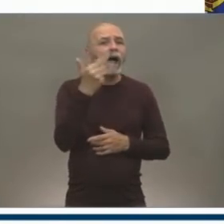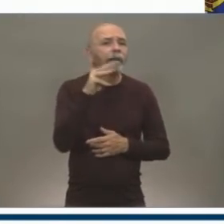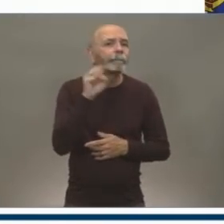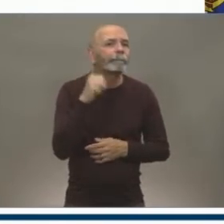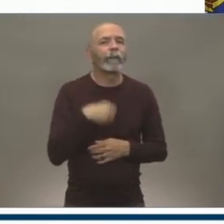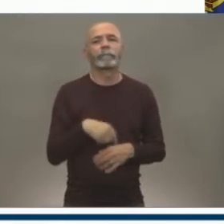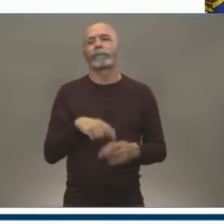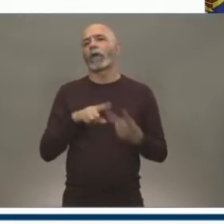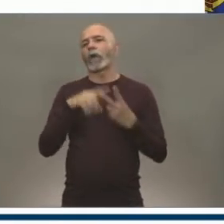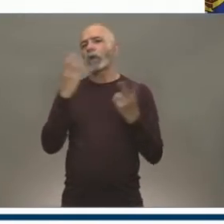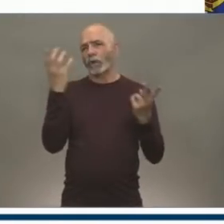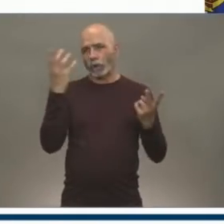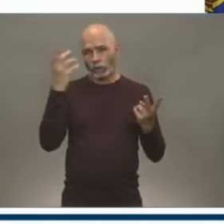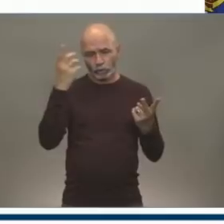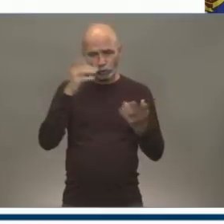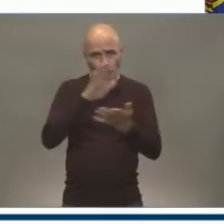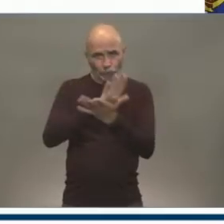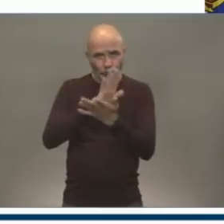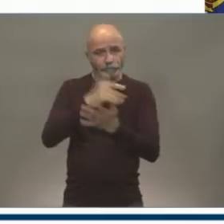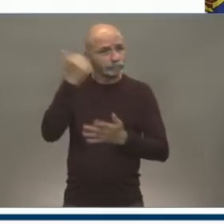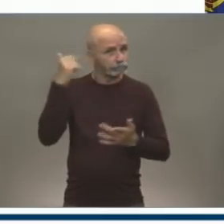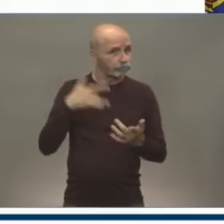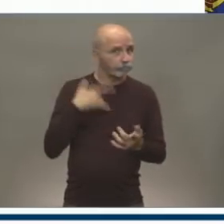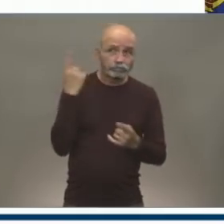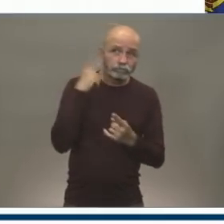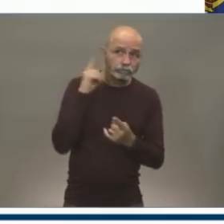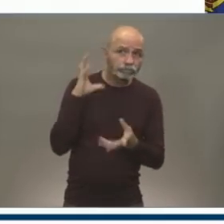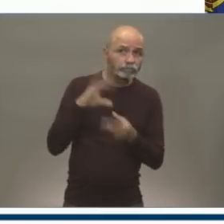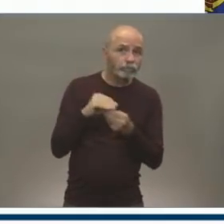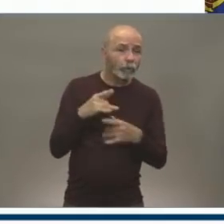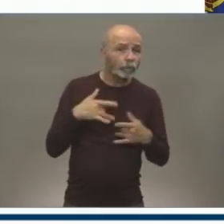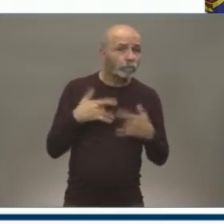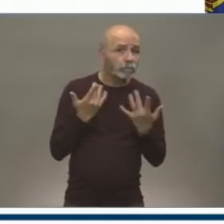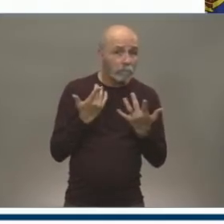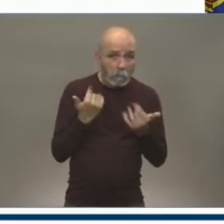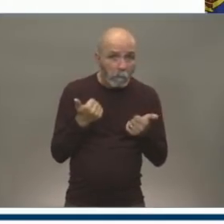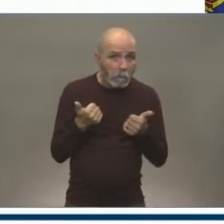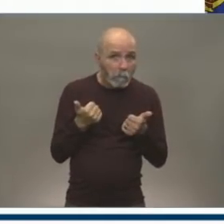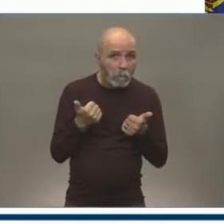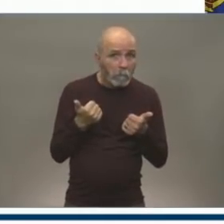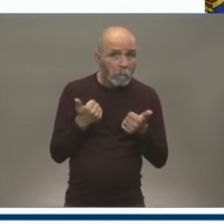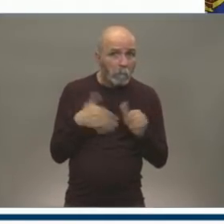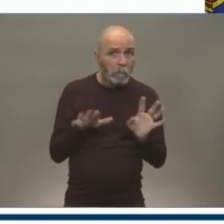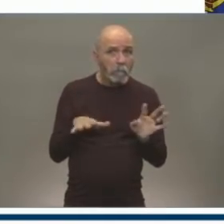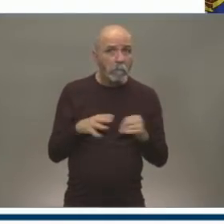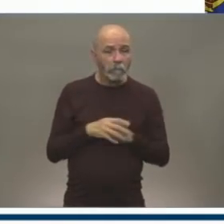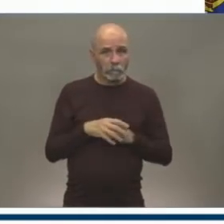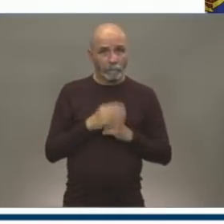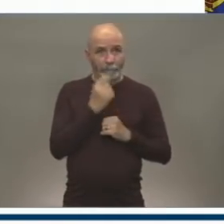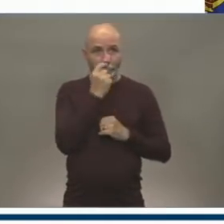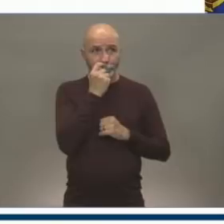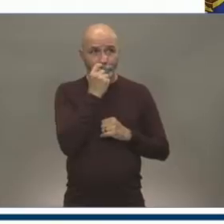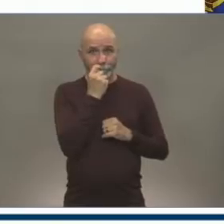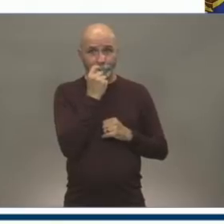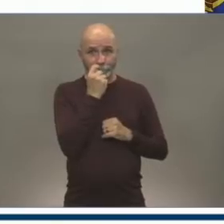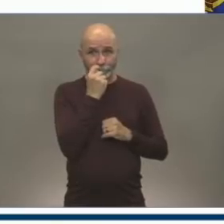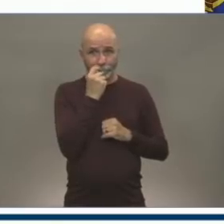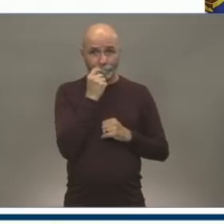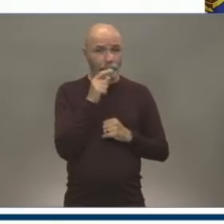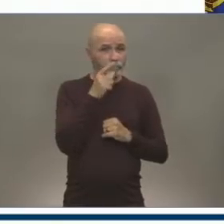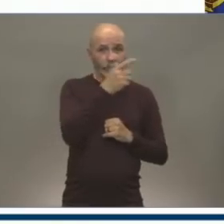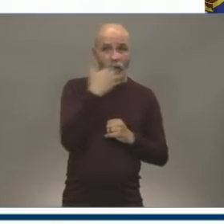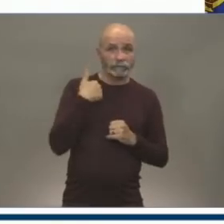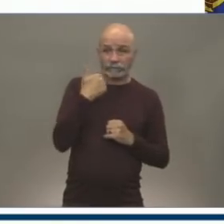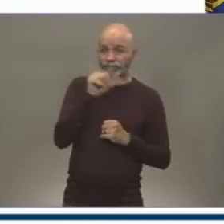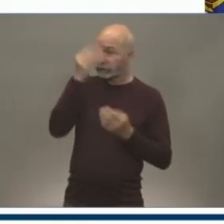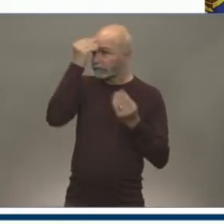and with results? And has the experience there given you any kind of new information or